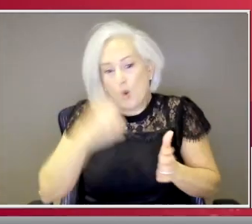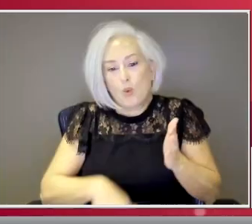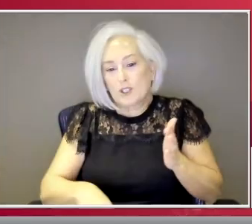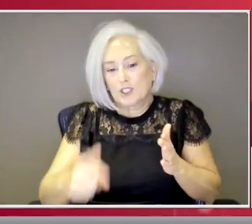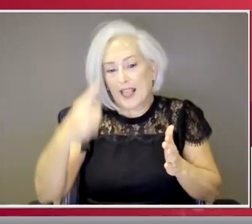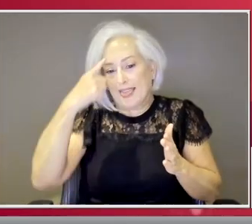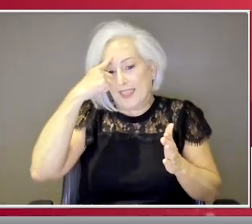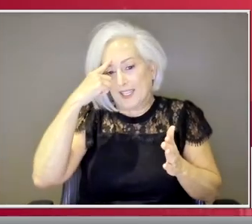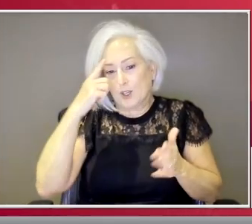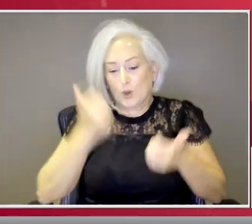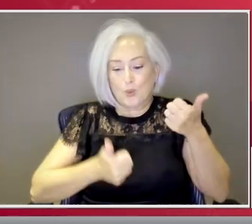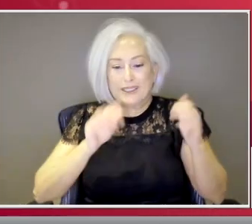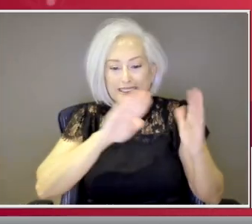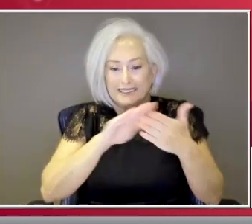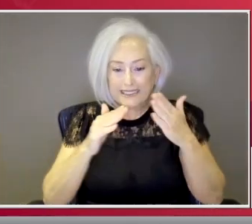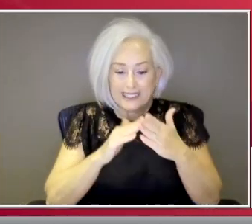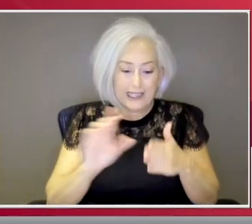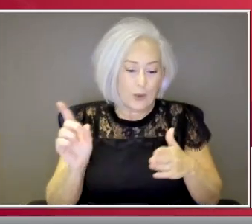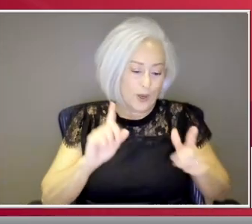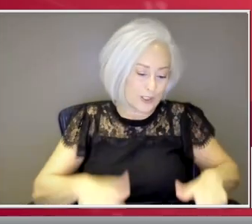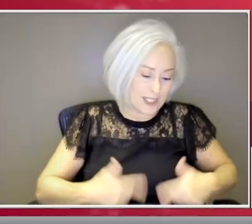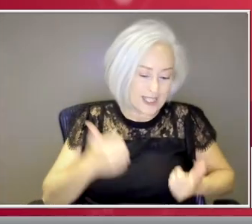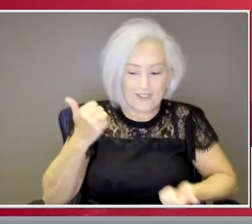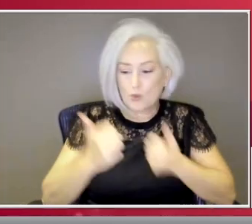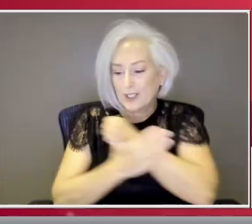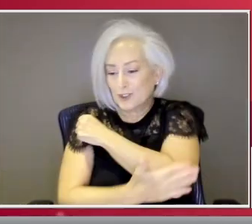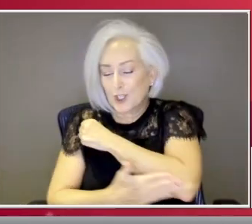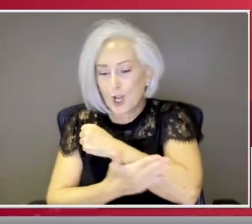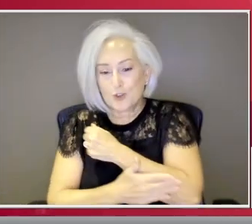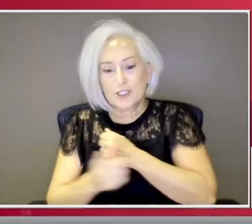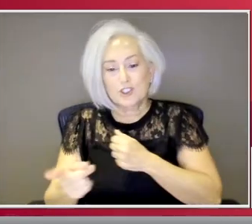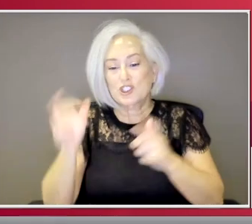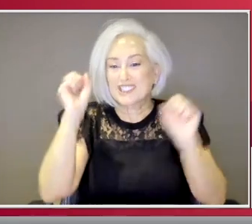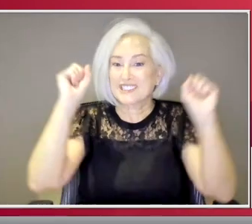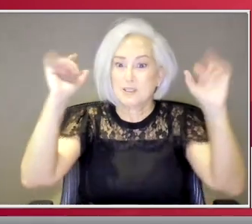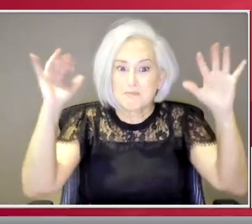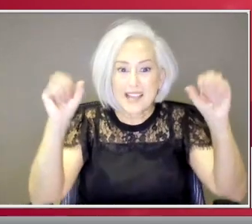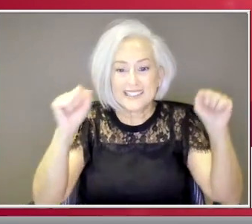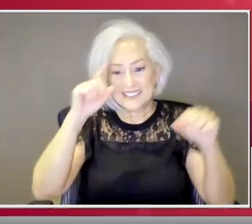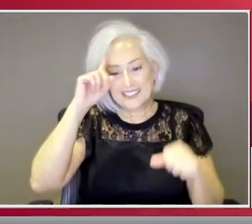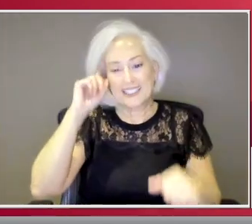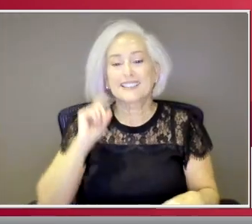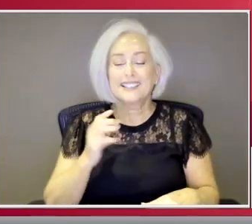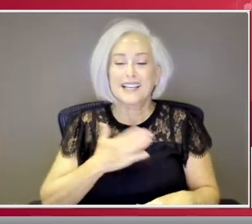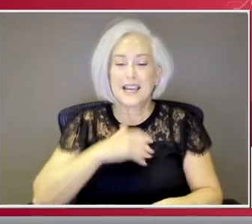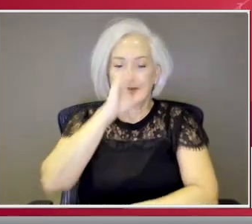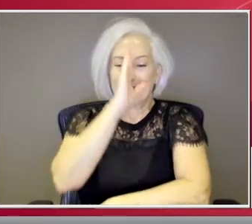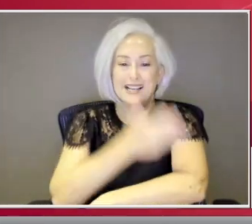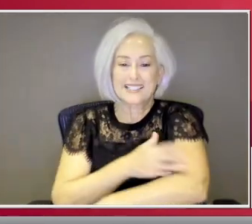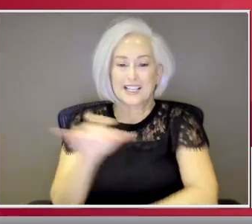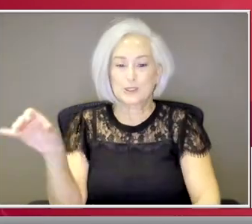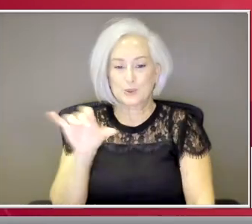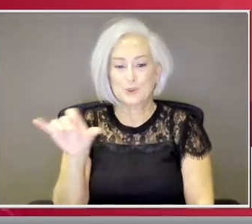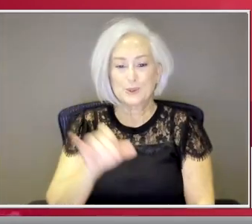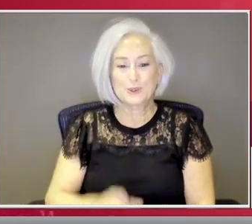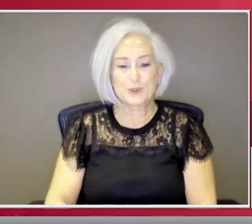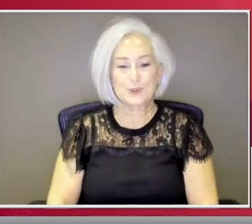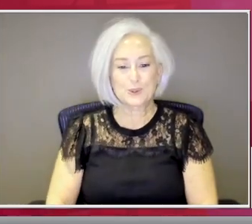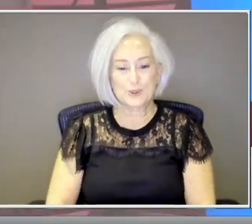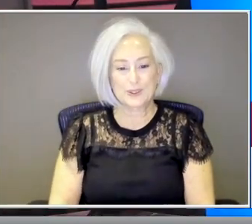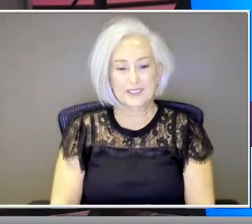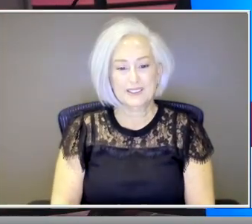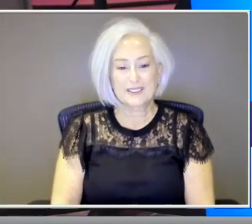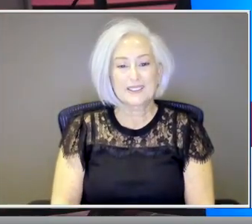she's in, live on what continent. So, but she's pretty amazing, and so is my son, and we'll show him. Yeah, he's a performer as well.